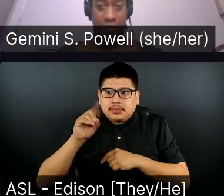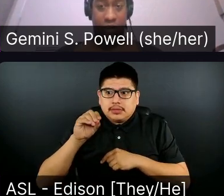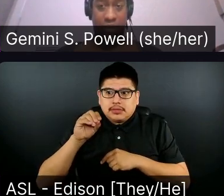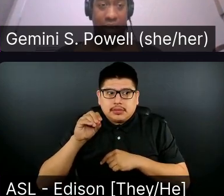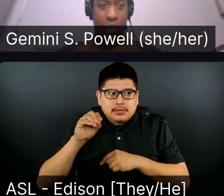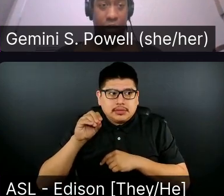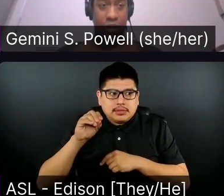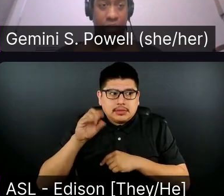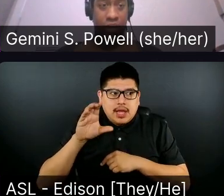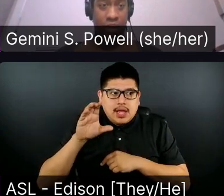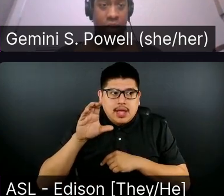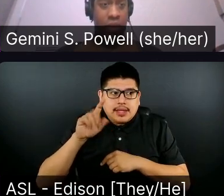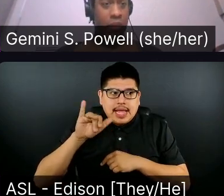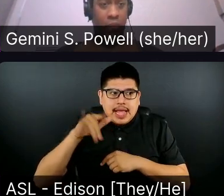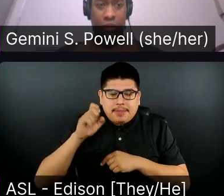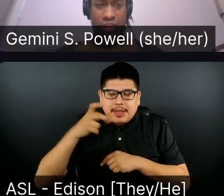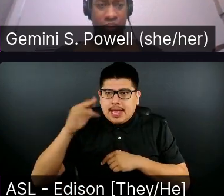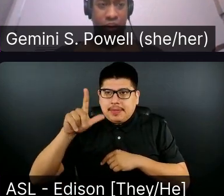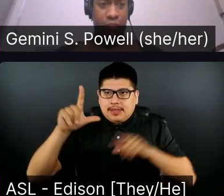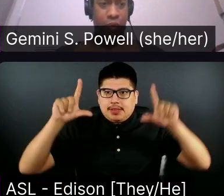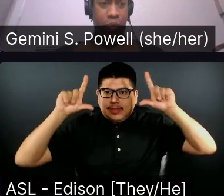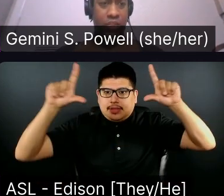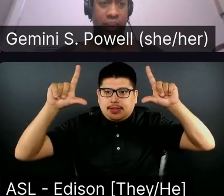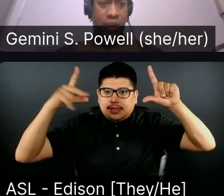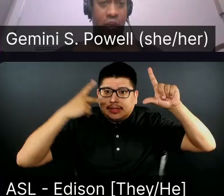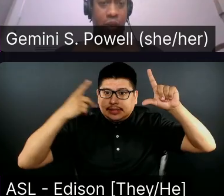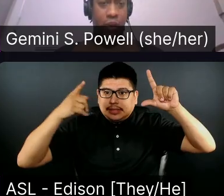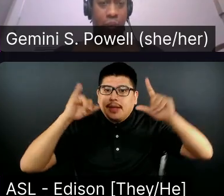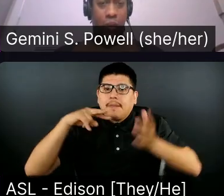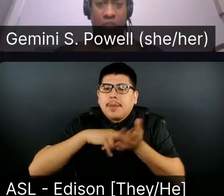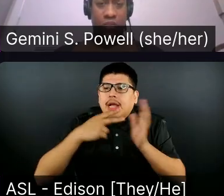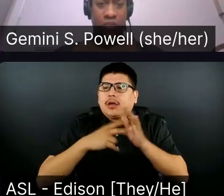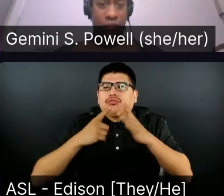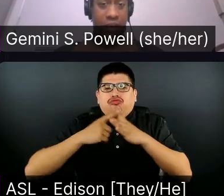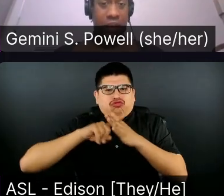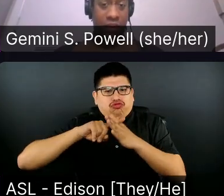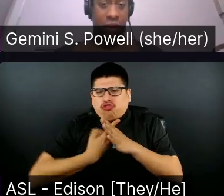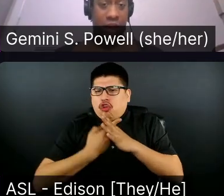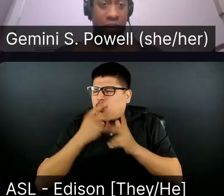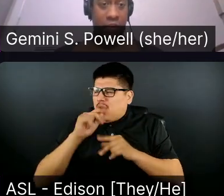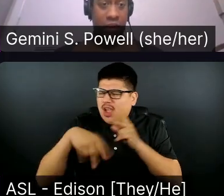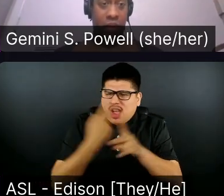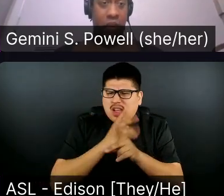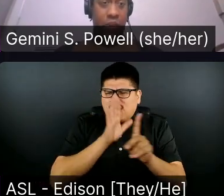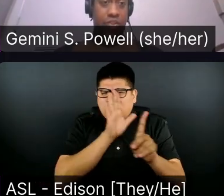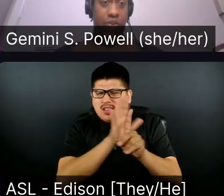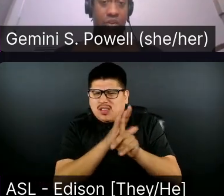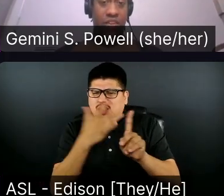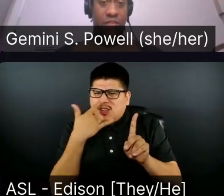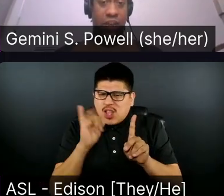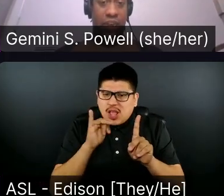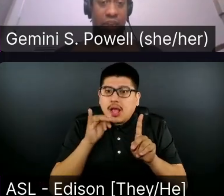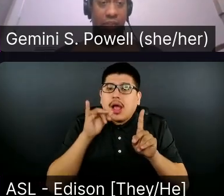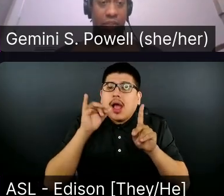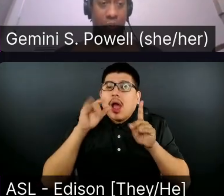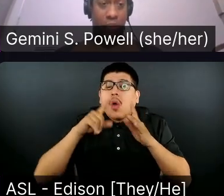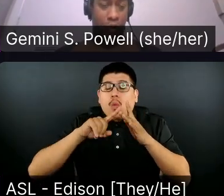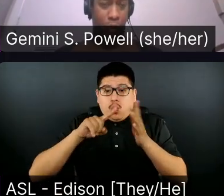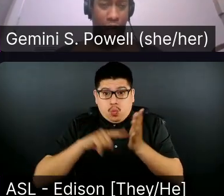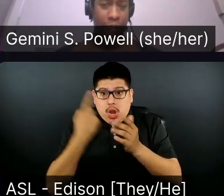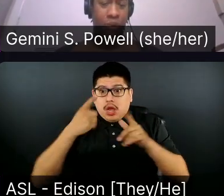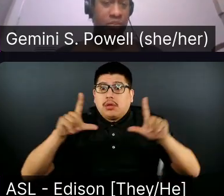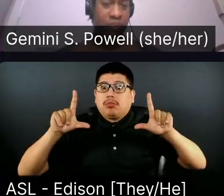of document that we're using. Pretty straightforward there. Once you've defined the document, you're sort of defining